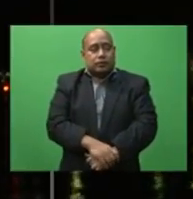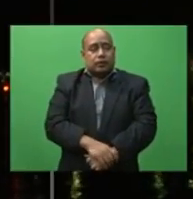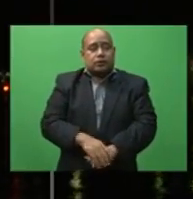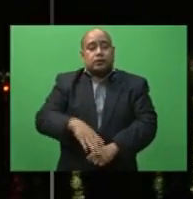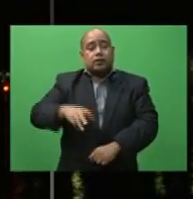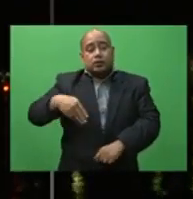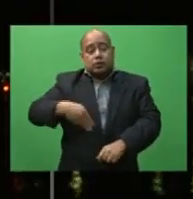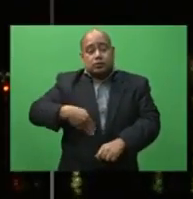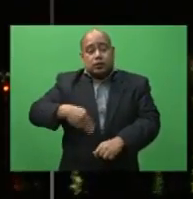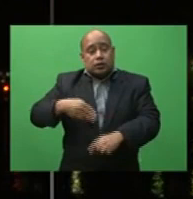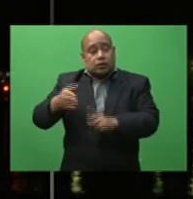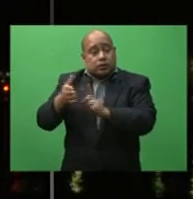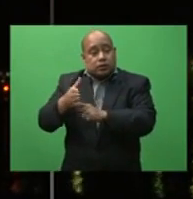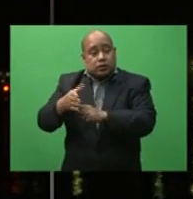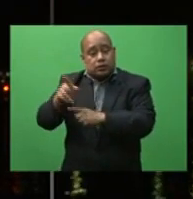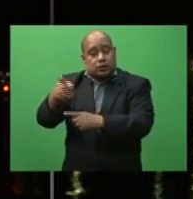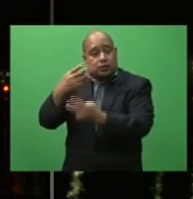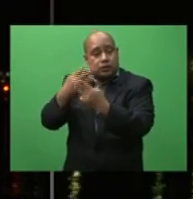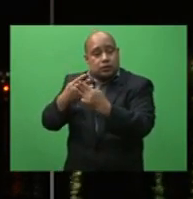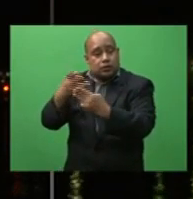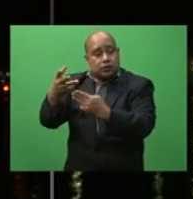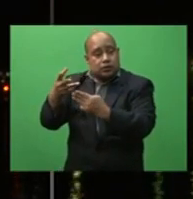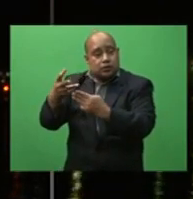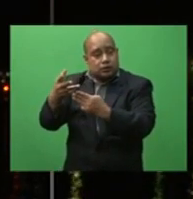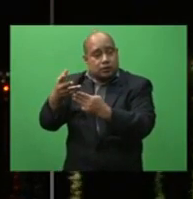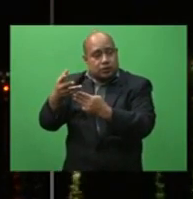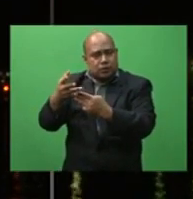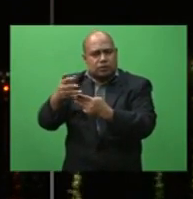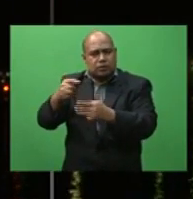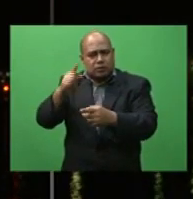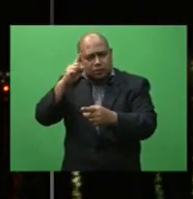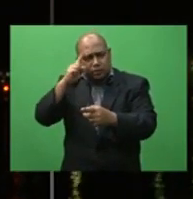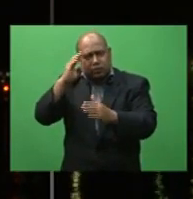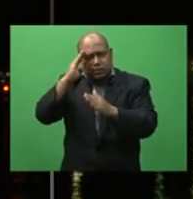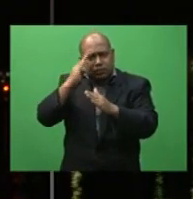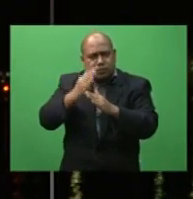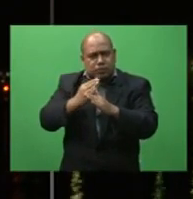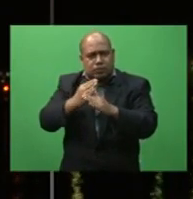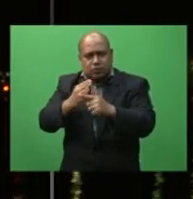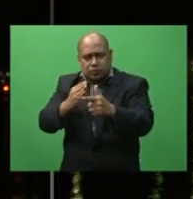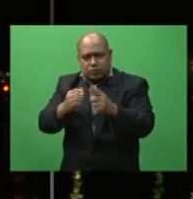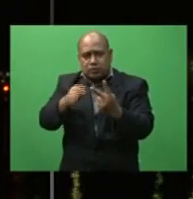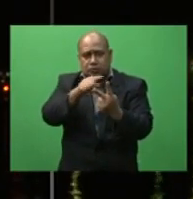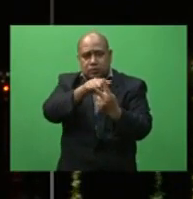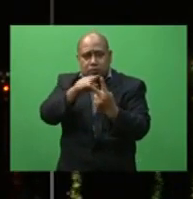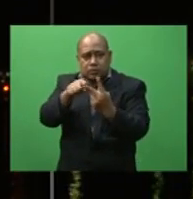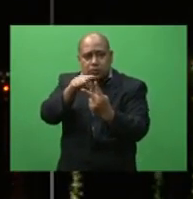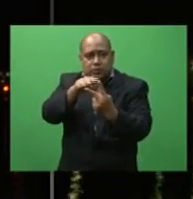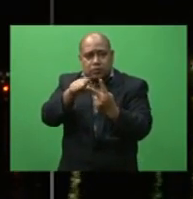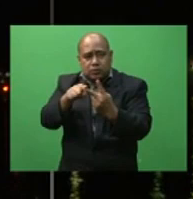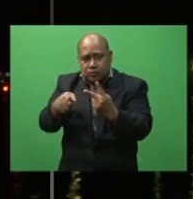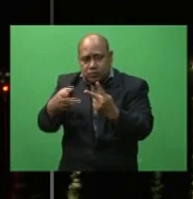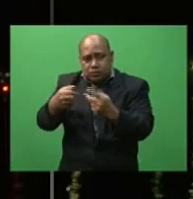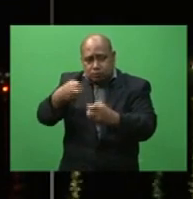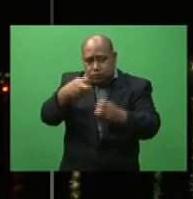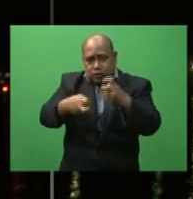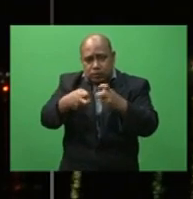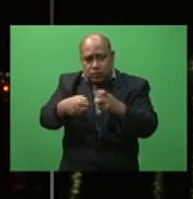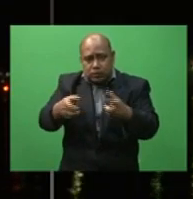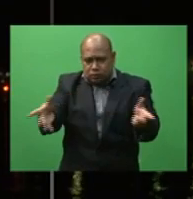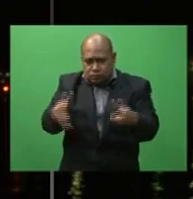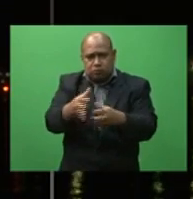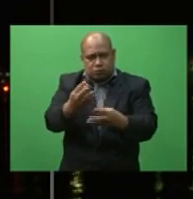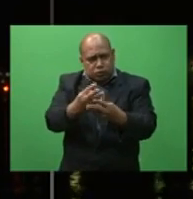suspended Social Democratic Liberal Party are hoping the division within will be solved soon and factions will unite. A few